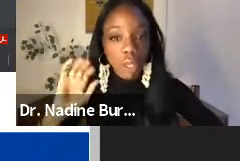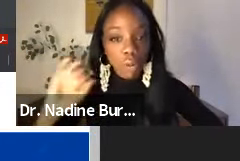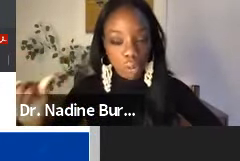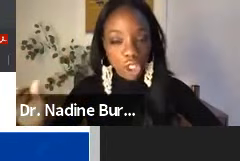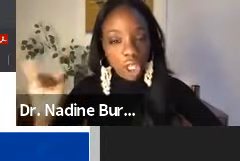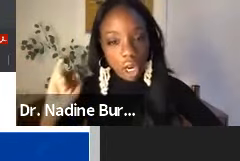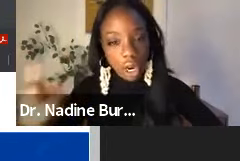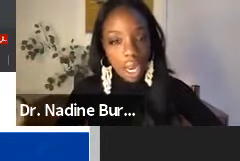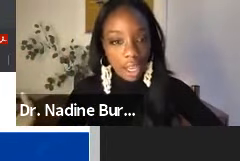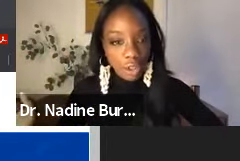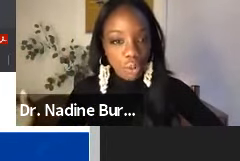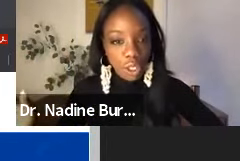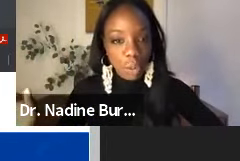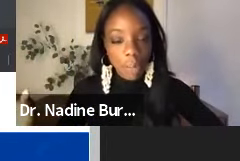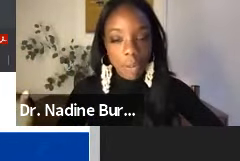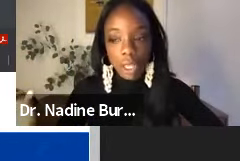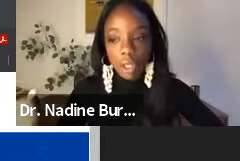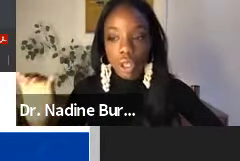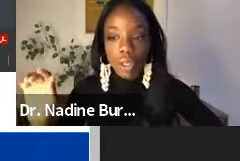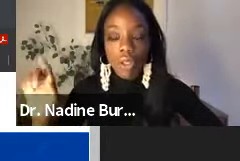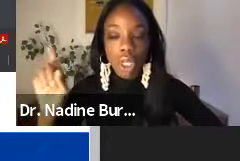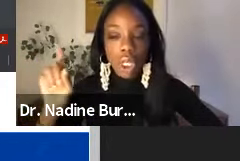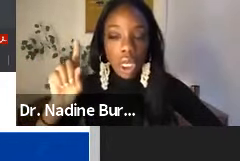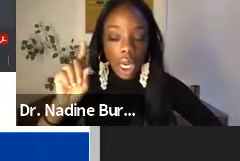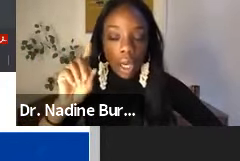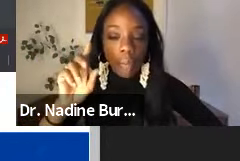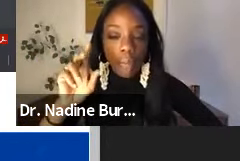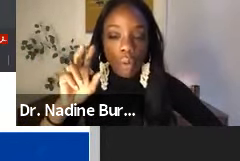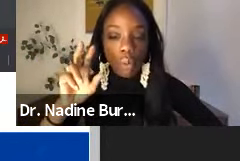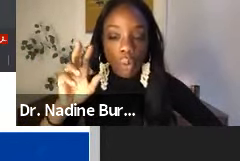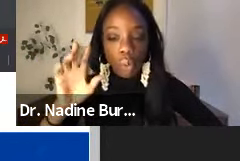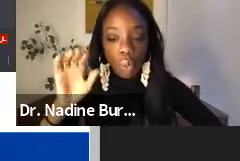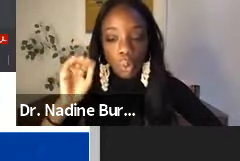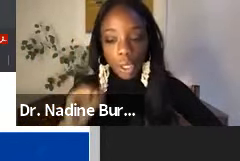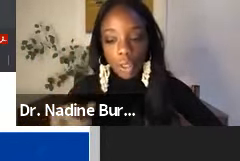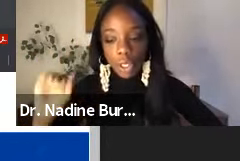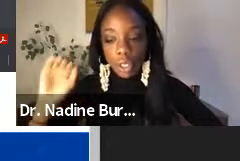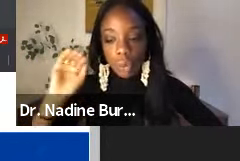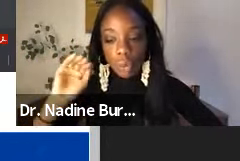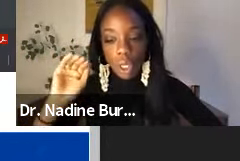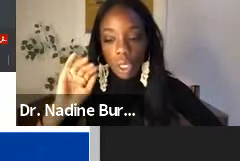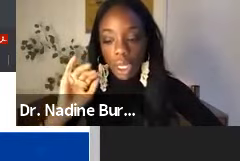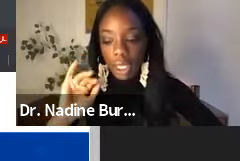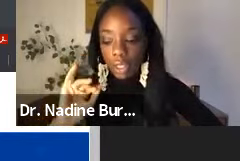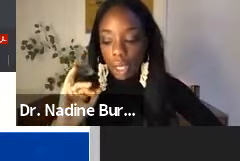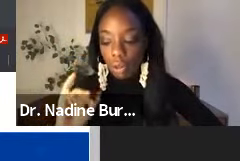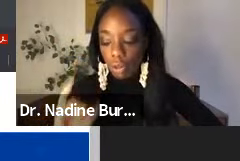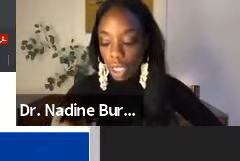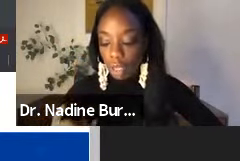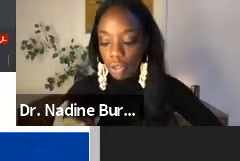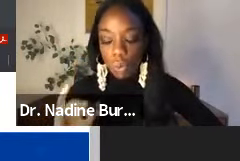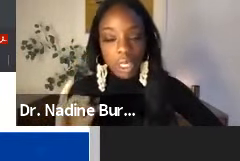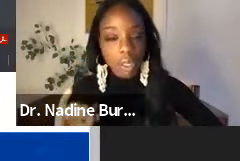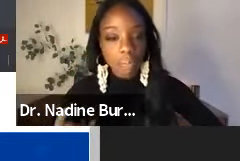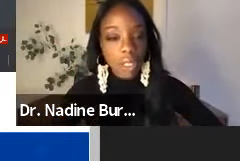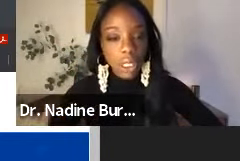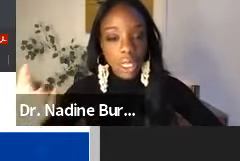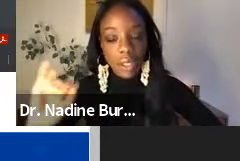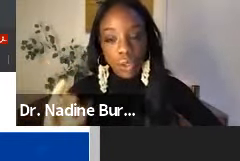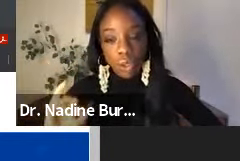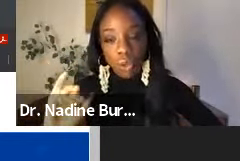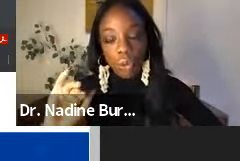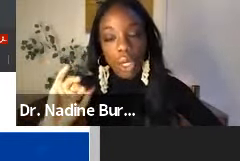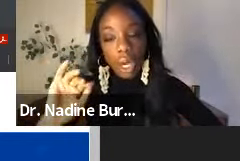equity, right? Reaching our highest risk populations. One of the things that we're working on is understanding if there's a way to